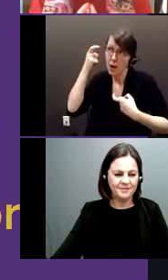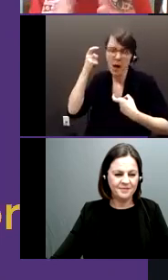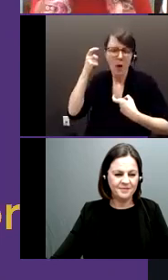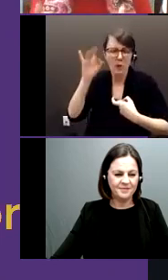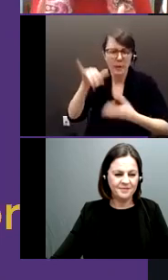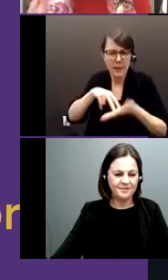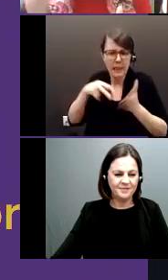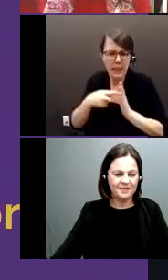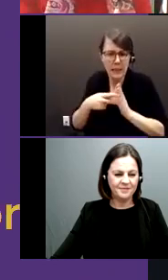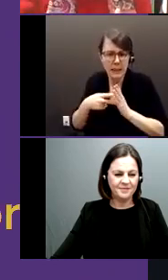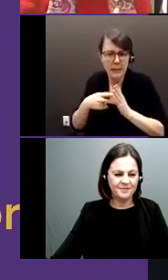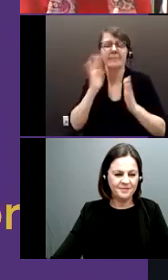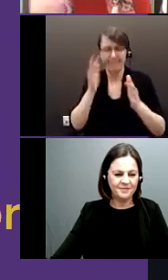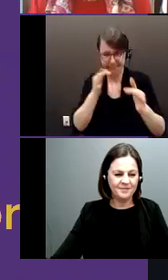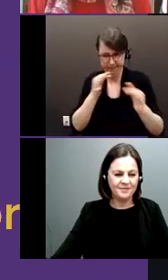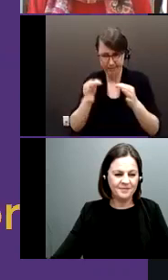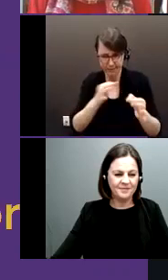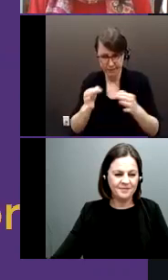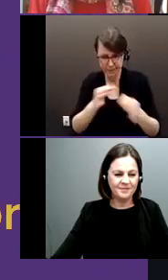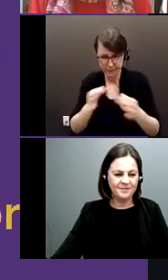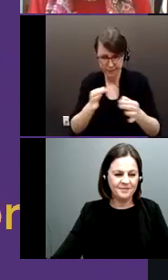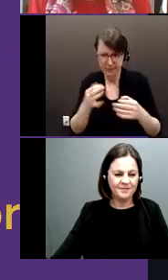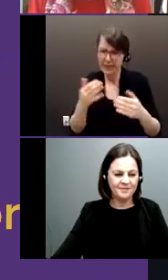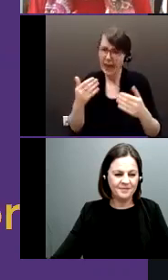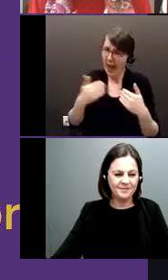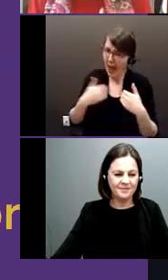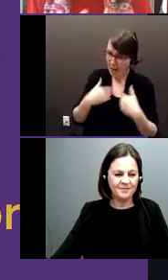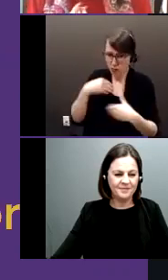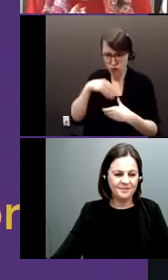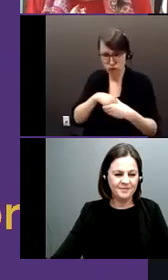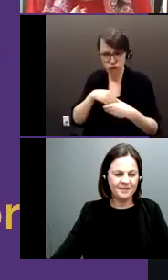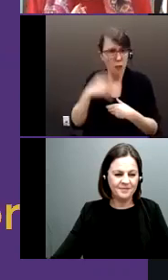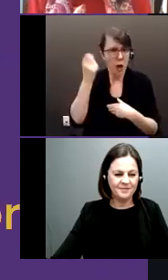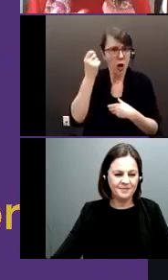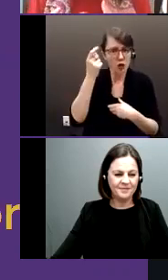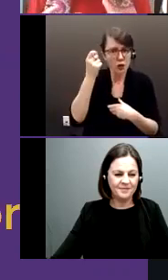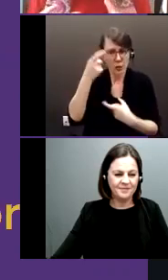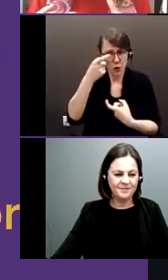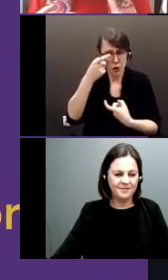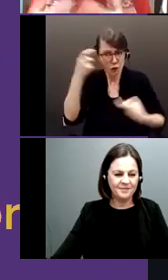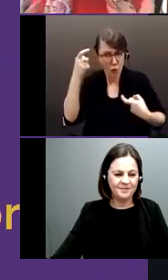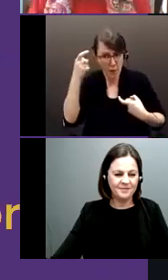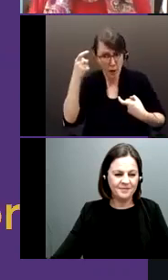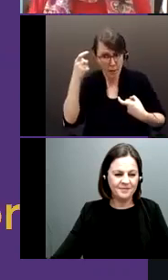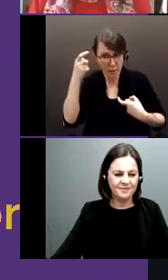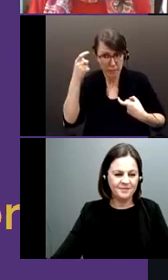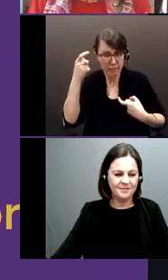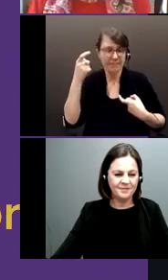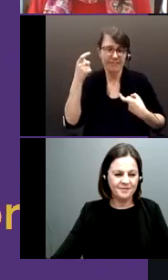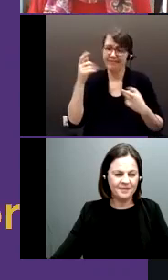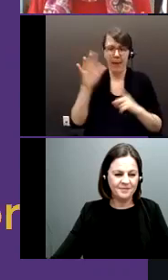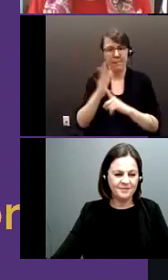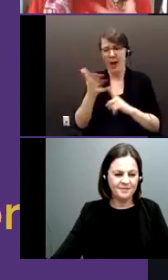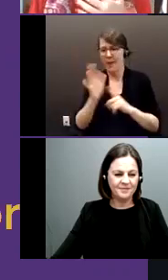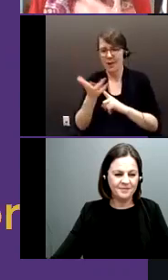the idea of being trauma informed is certainly I will say, a very popular one